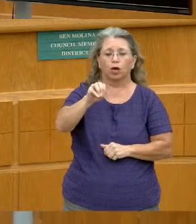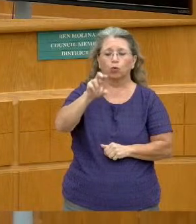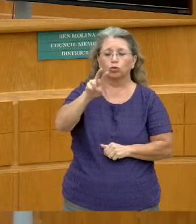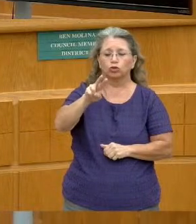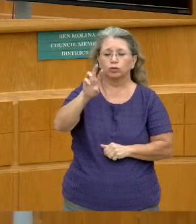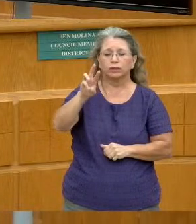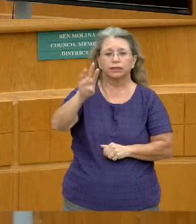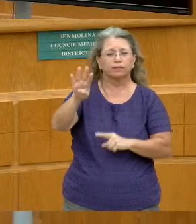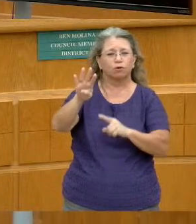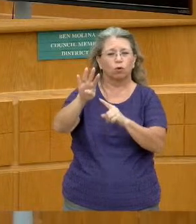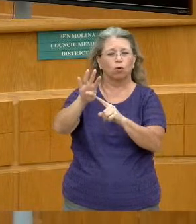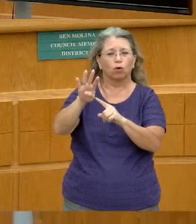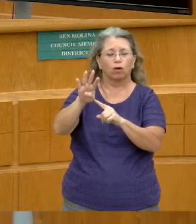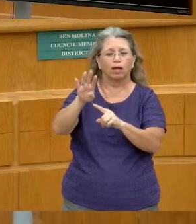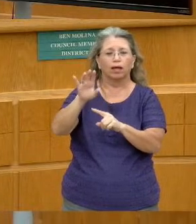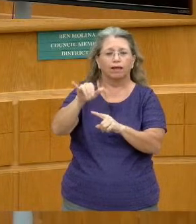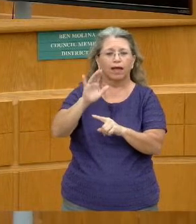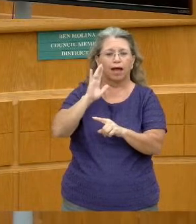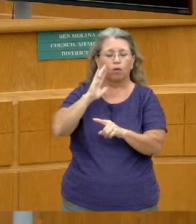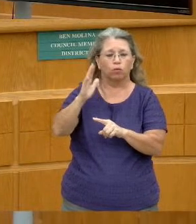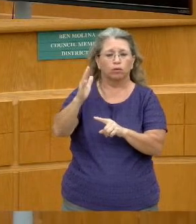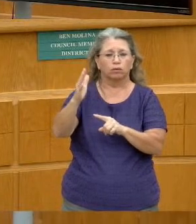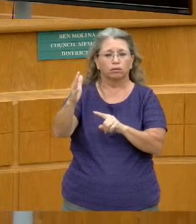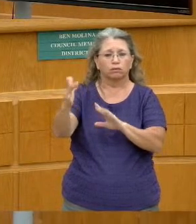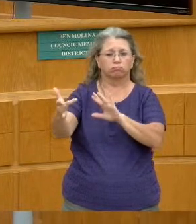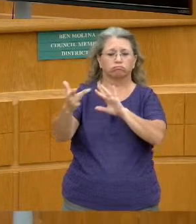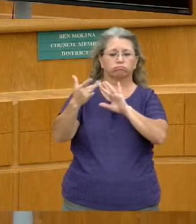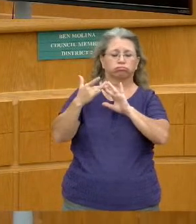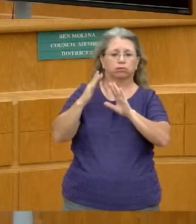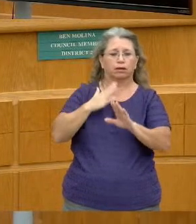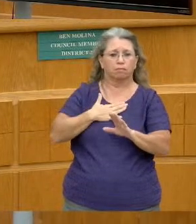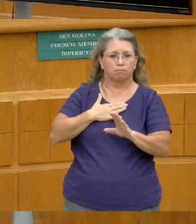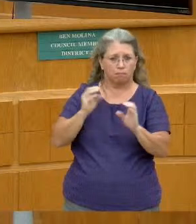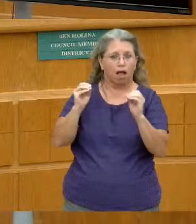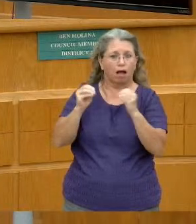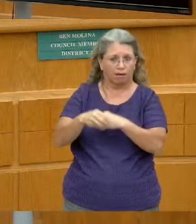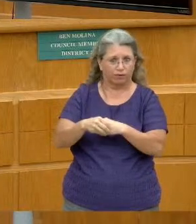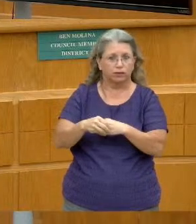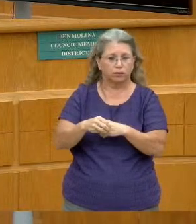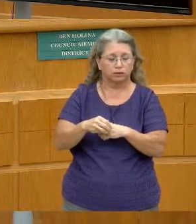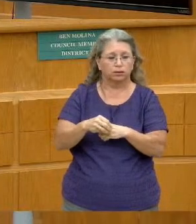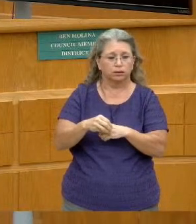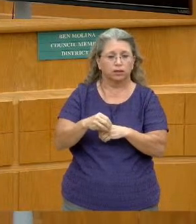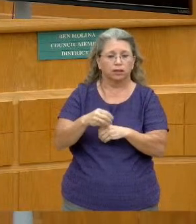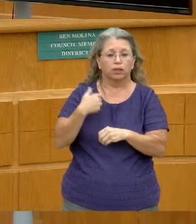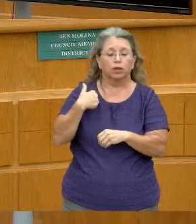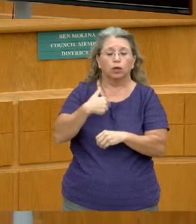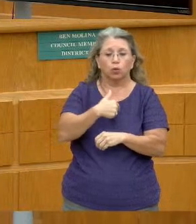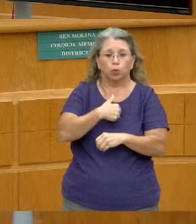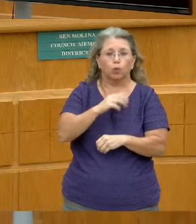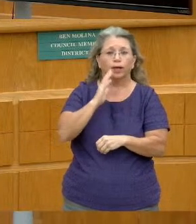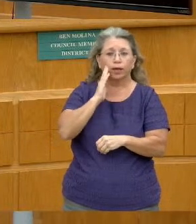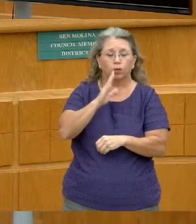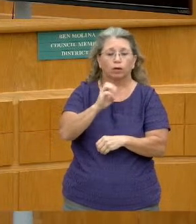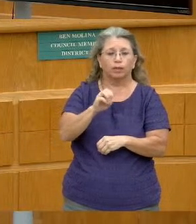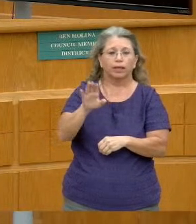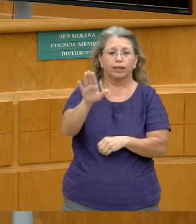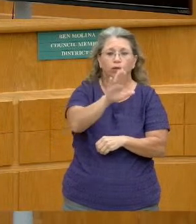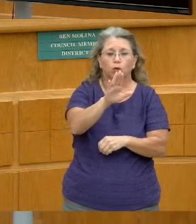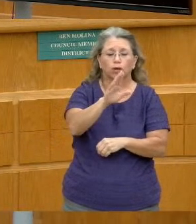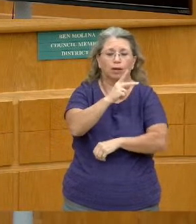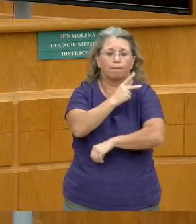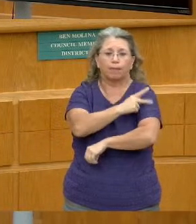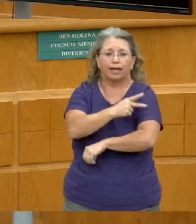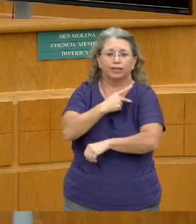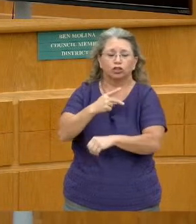888-0264. That's going to ring to our office at the county judge's office, and we are going to be your patient